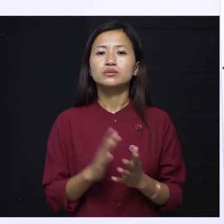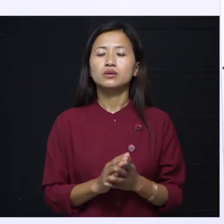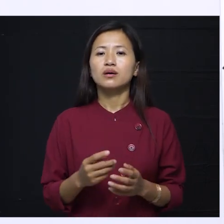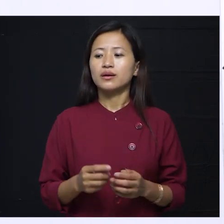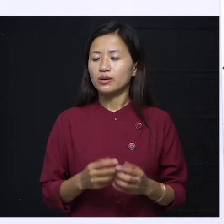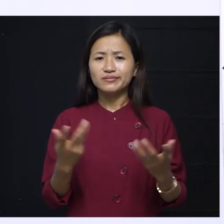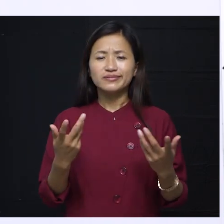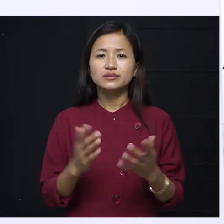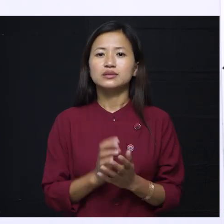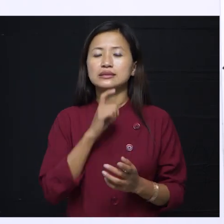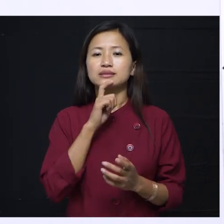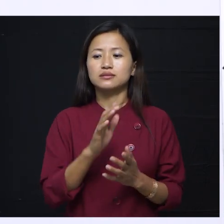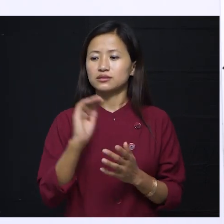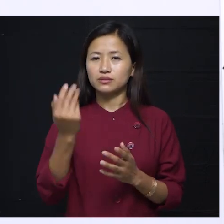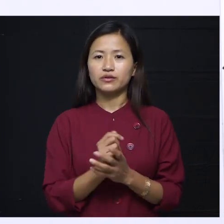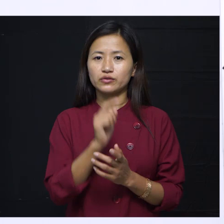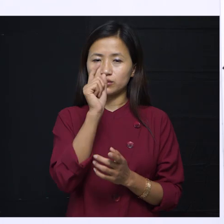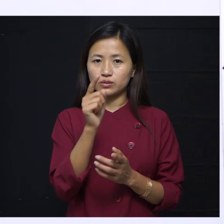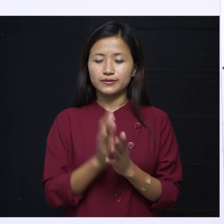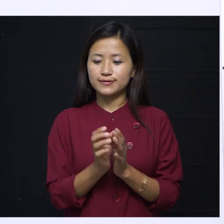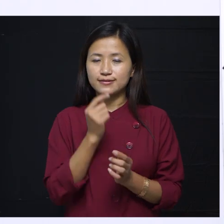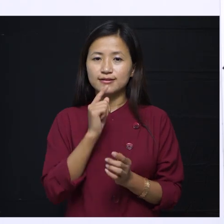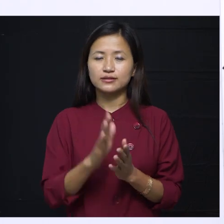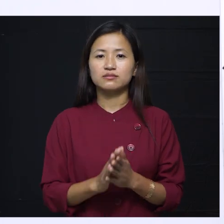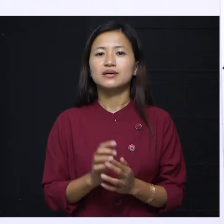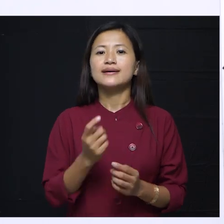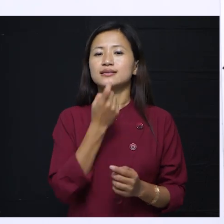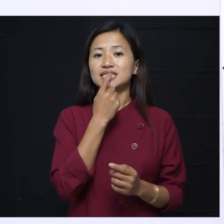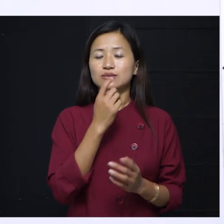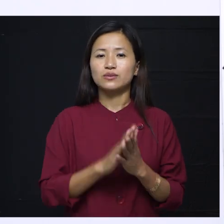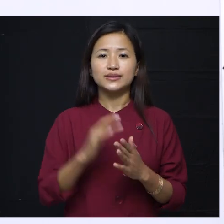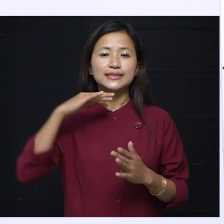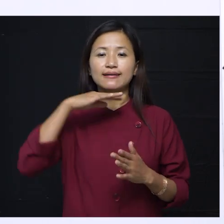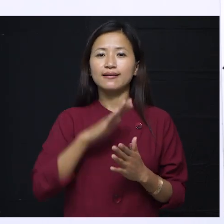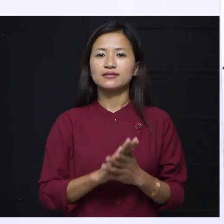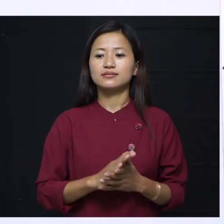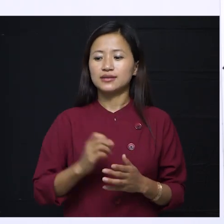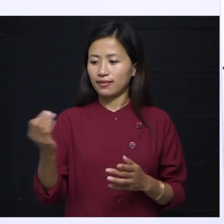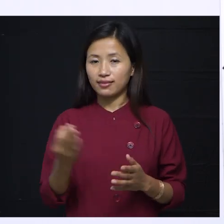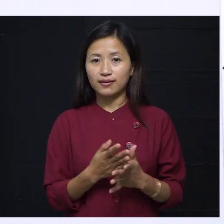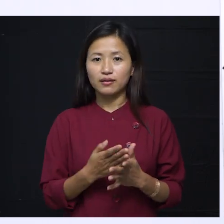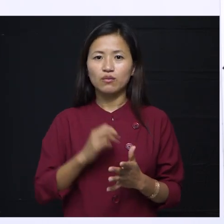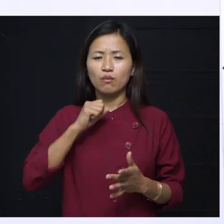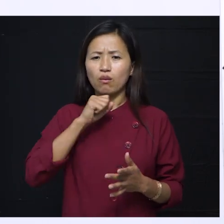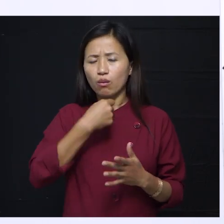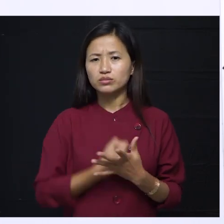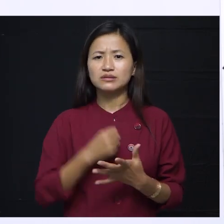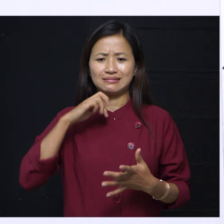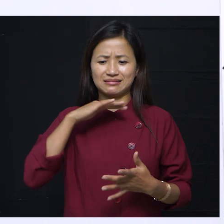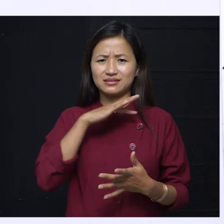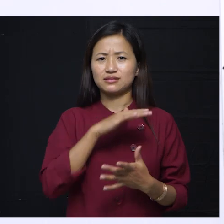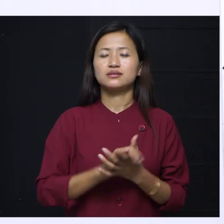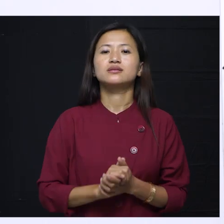it is white in color, that the edges are metallic, that it is new, old, it is dirty. For some of you, you